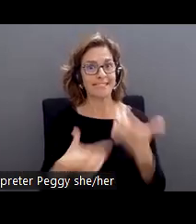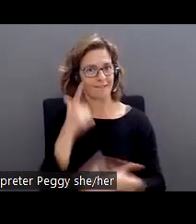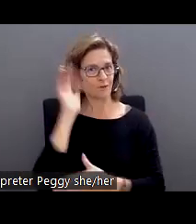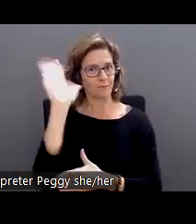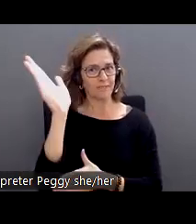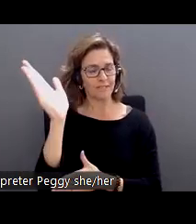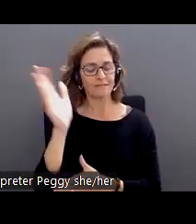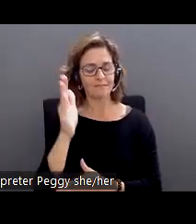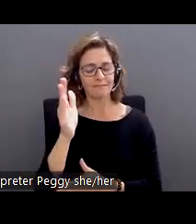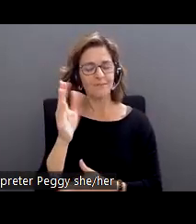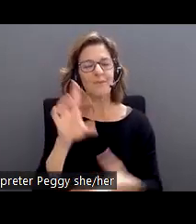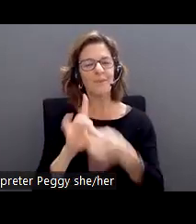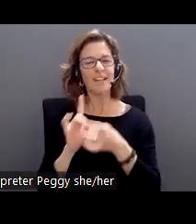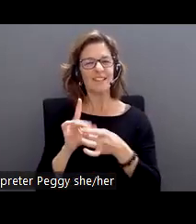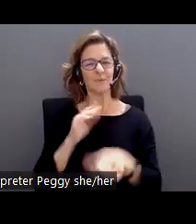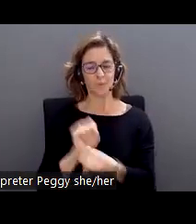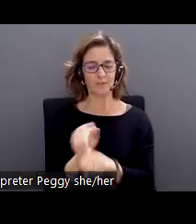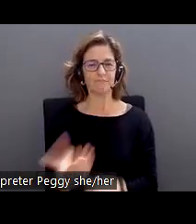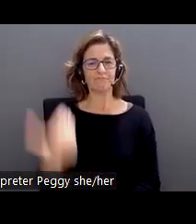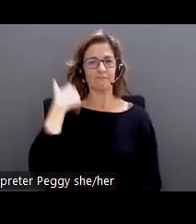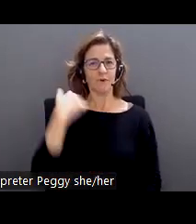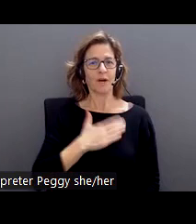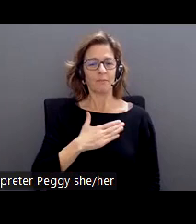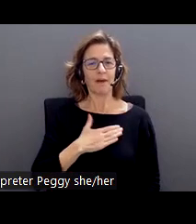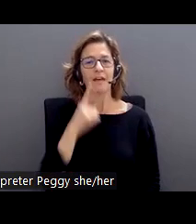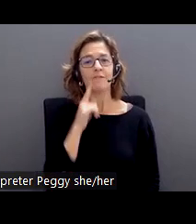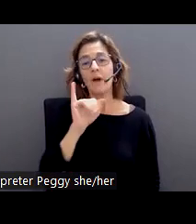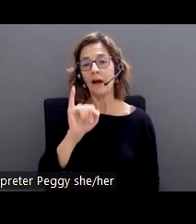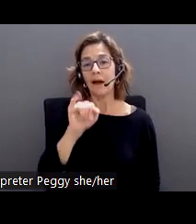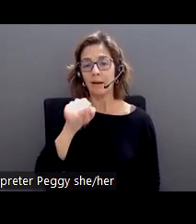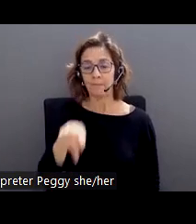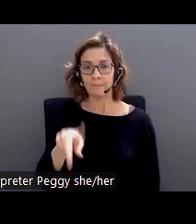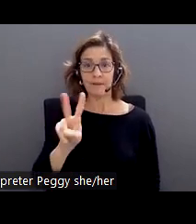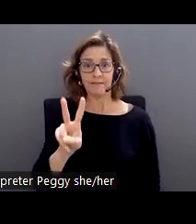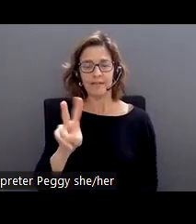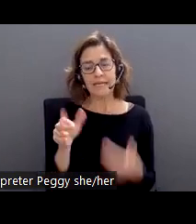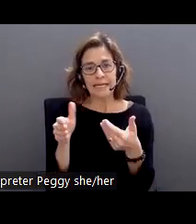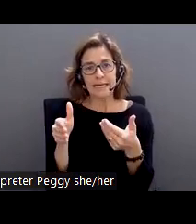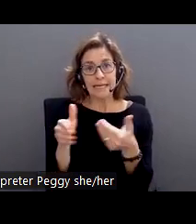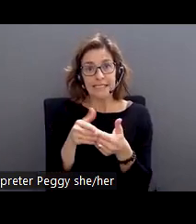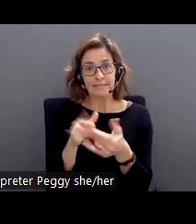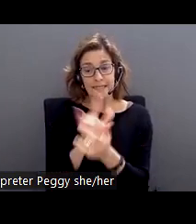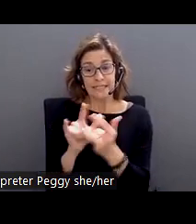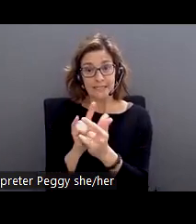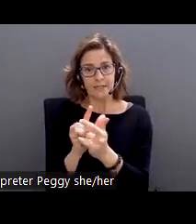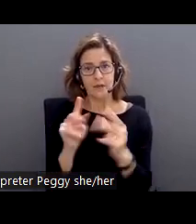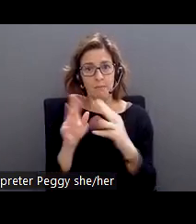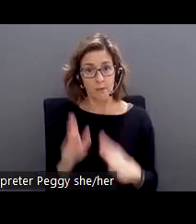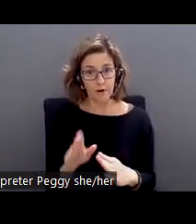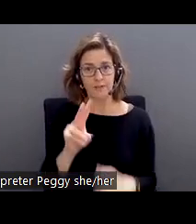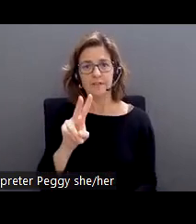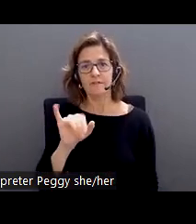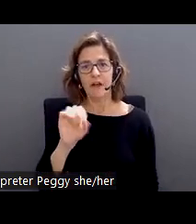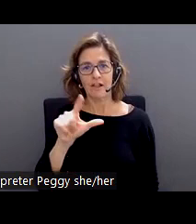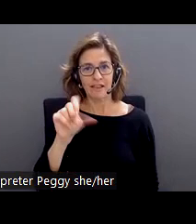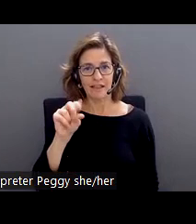my earlier work on intimate partner violence in partner assault response, working with men who've